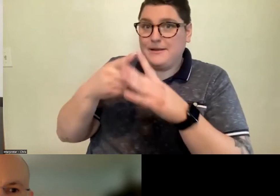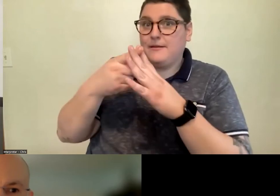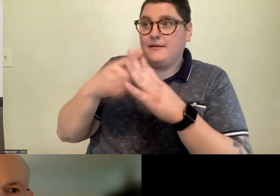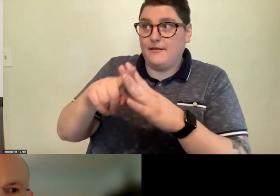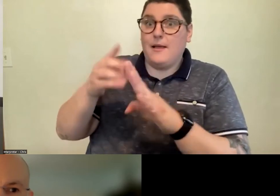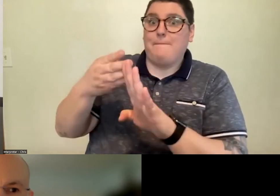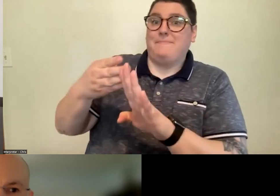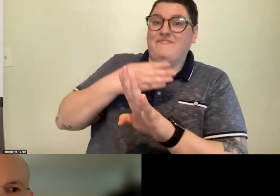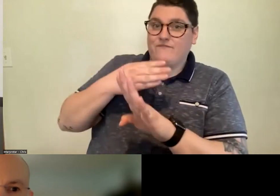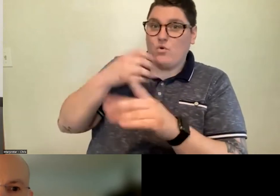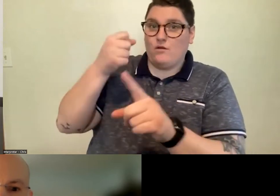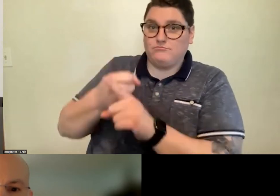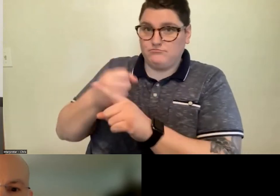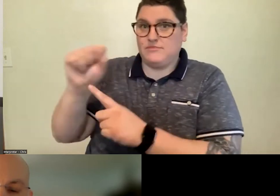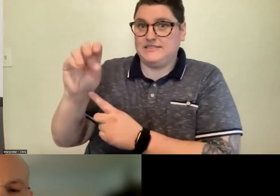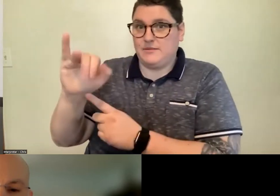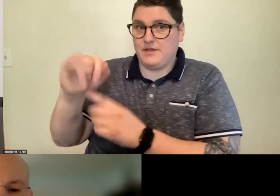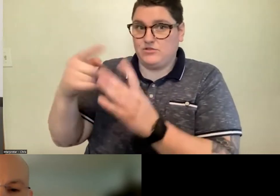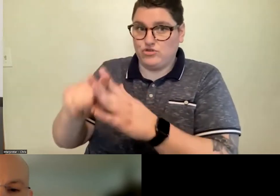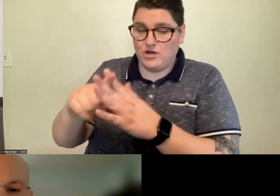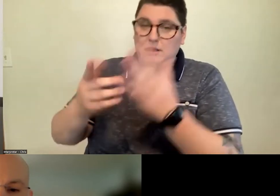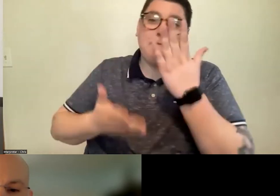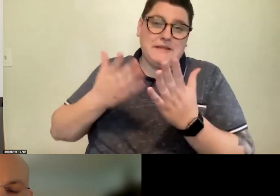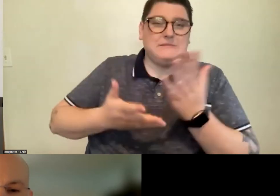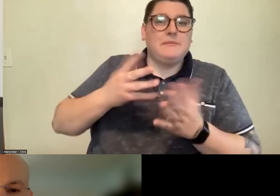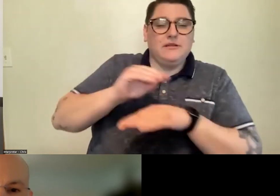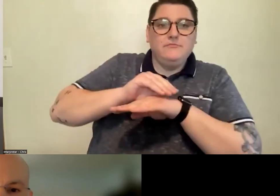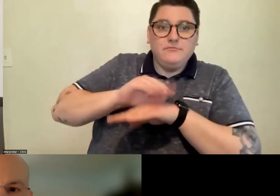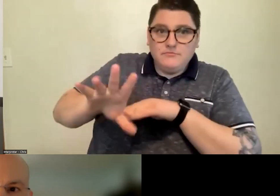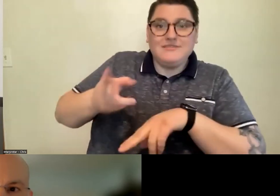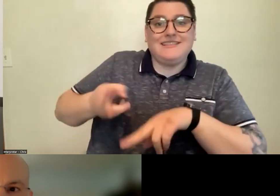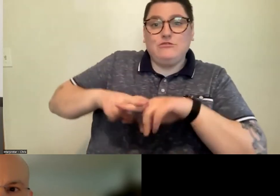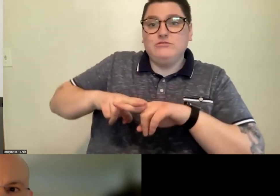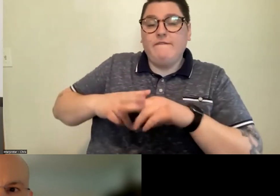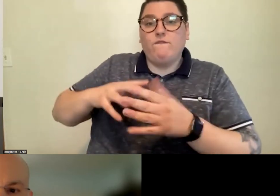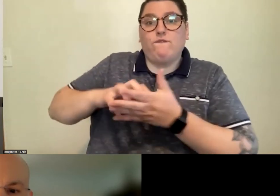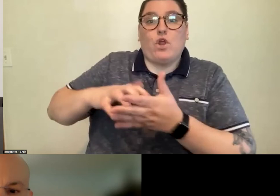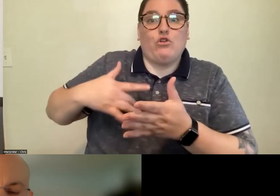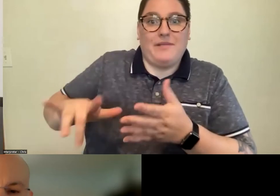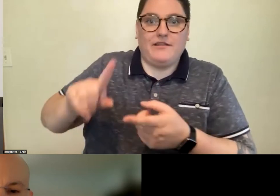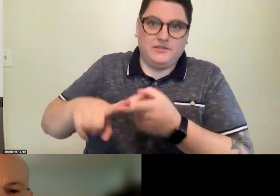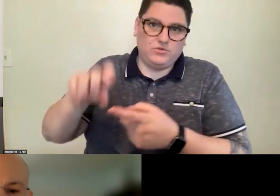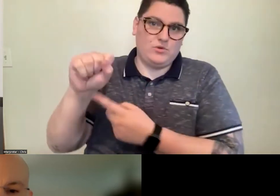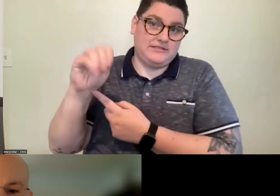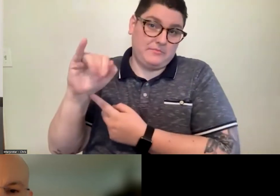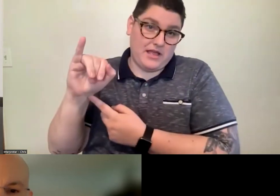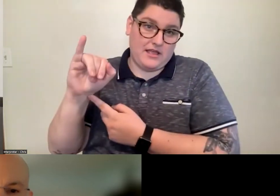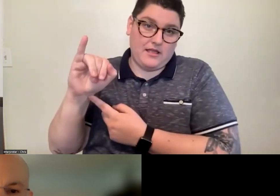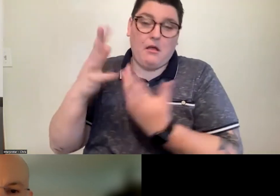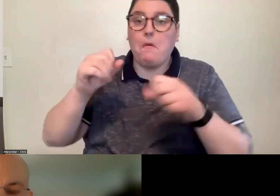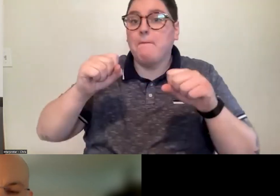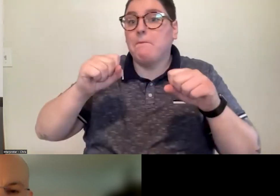played a role in either, broadly speaking, increasing vulnerability to the severe mental illness,